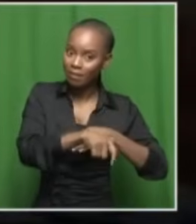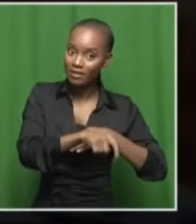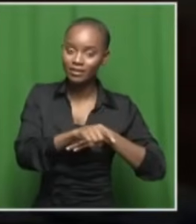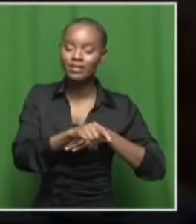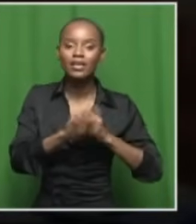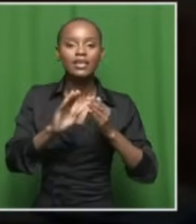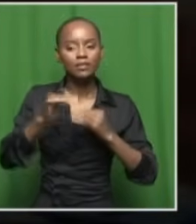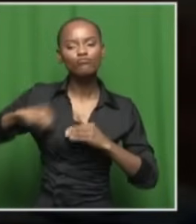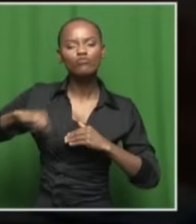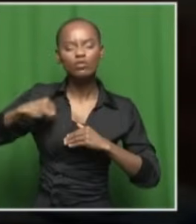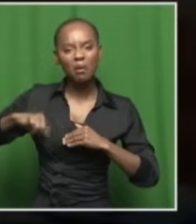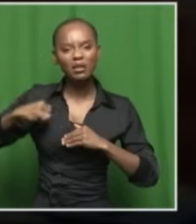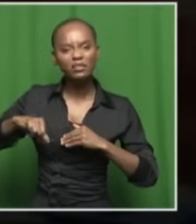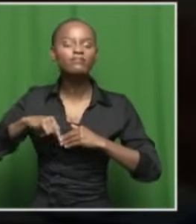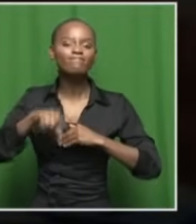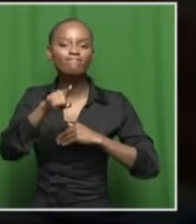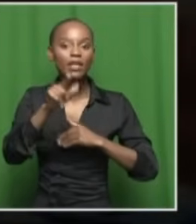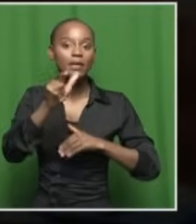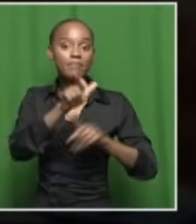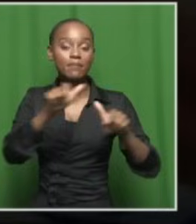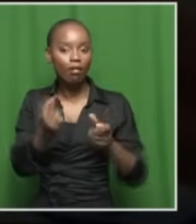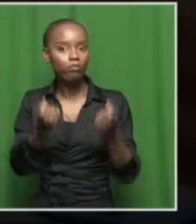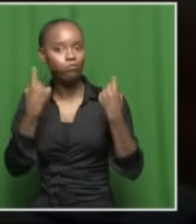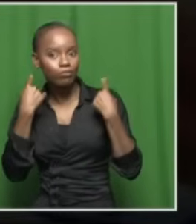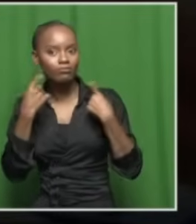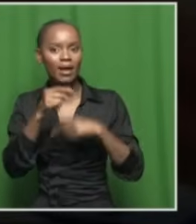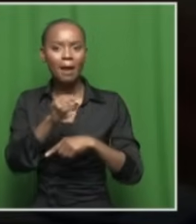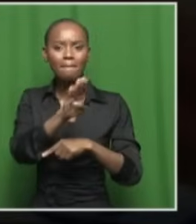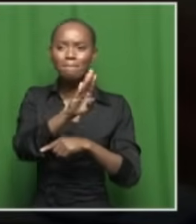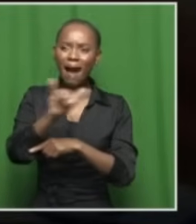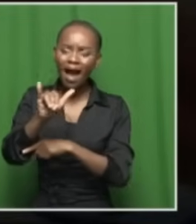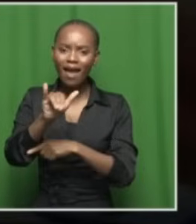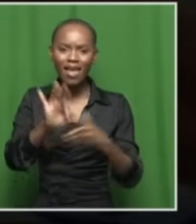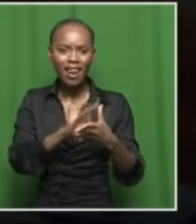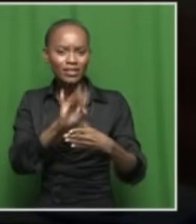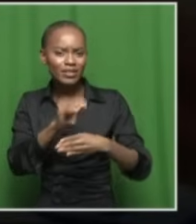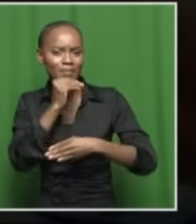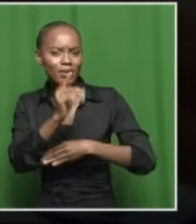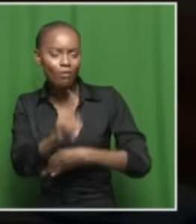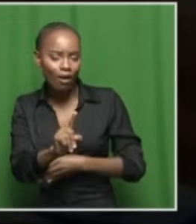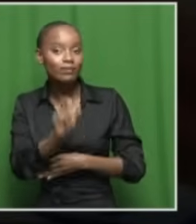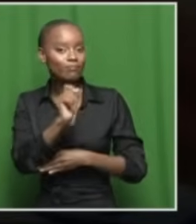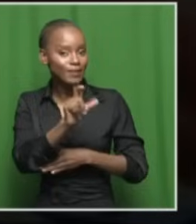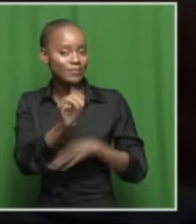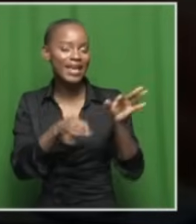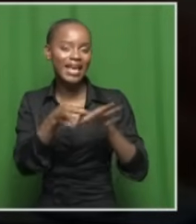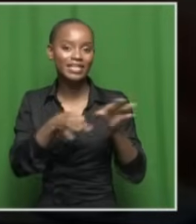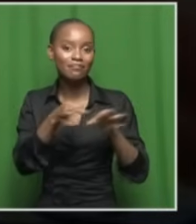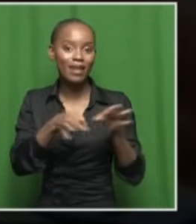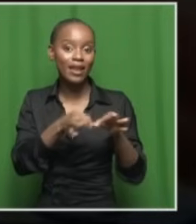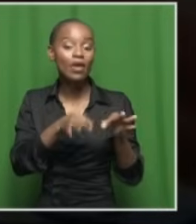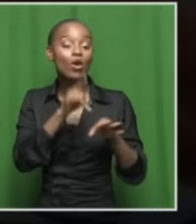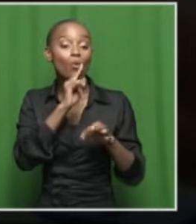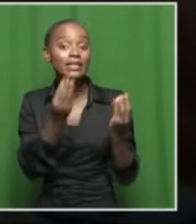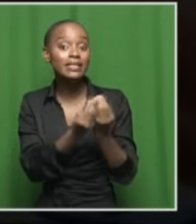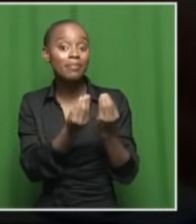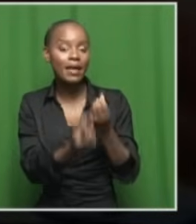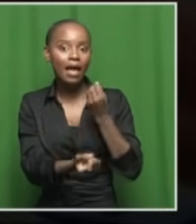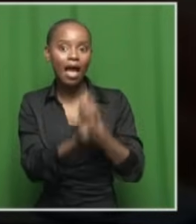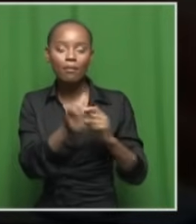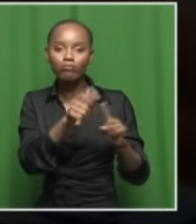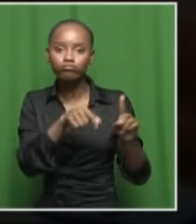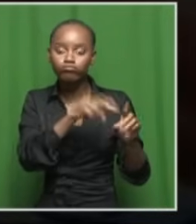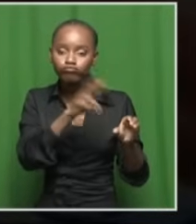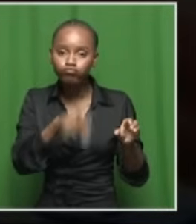context of by-elections, for those who don't understand, asking themselves if it's a survey of some sort. But these are real elections for ward councillors,